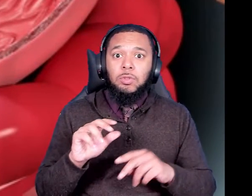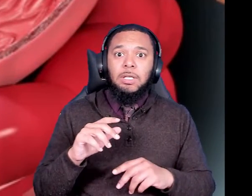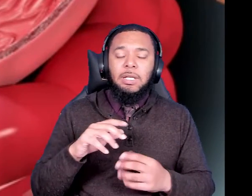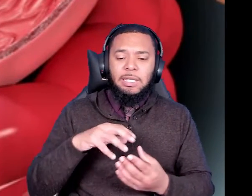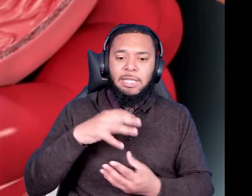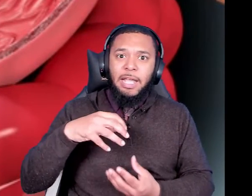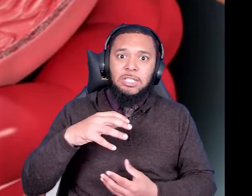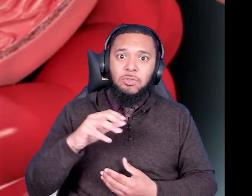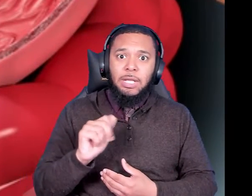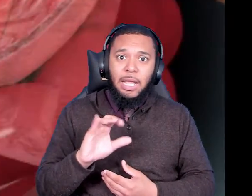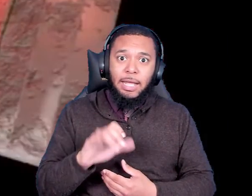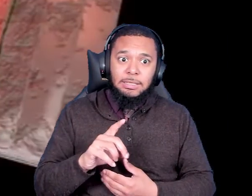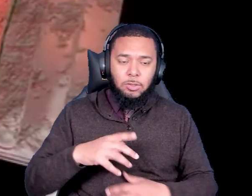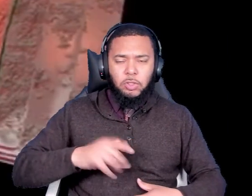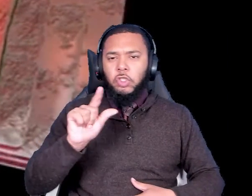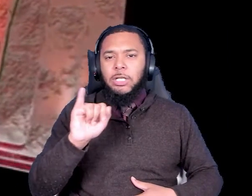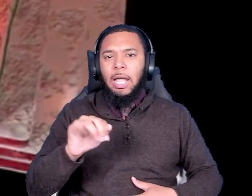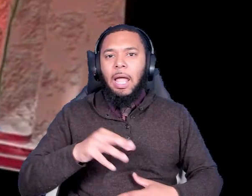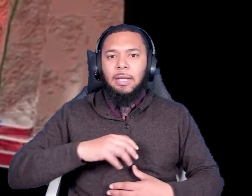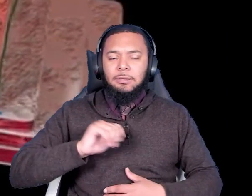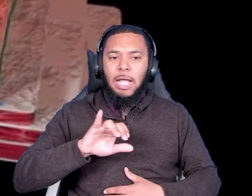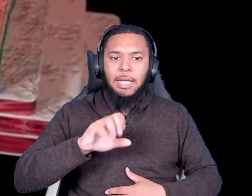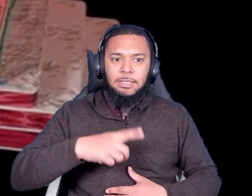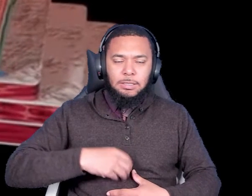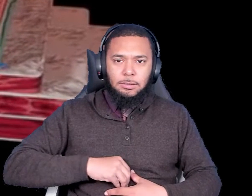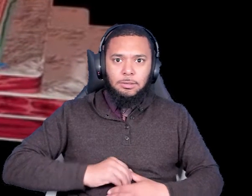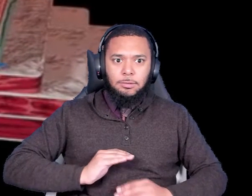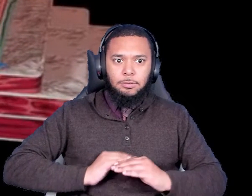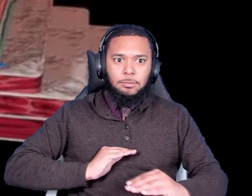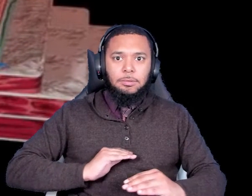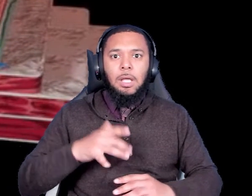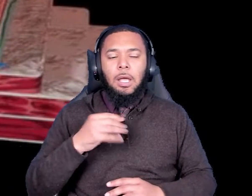acids and stabilizes the intracellular